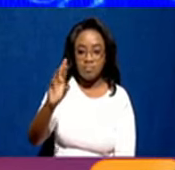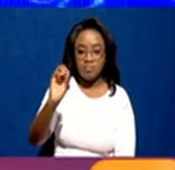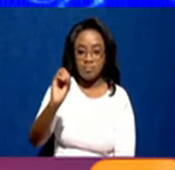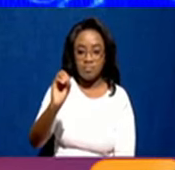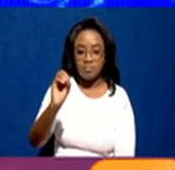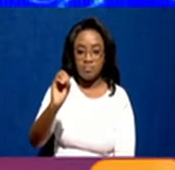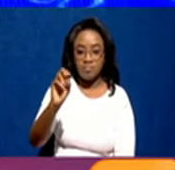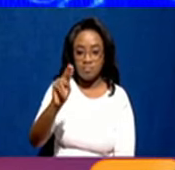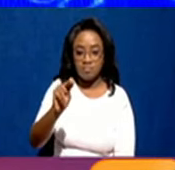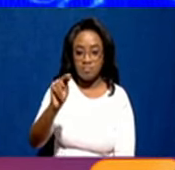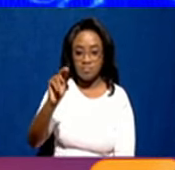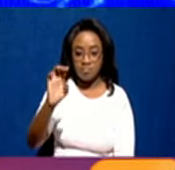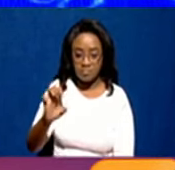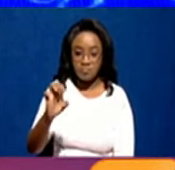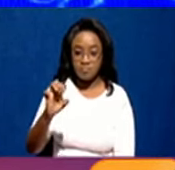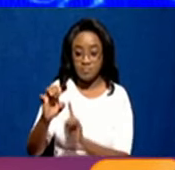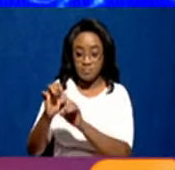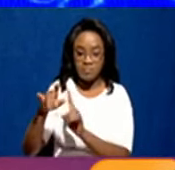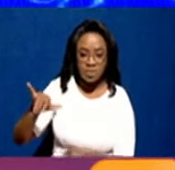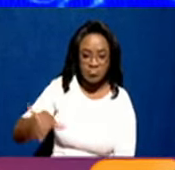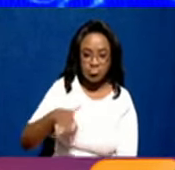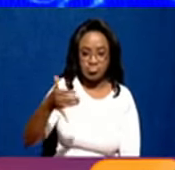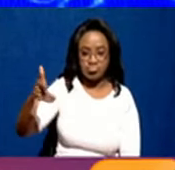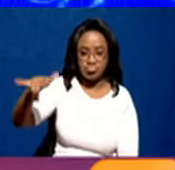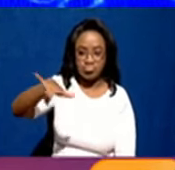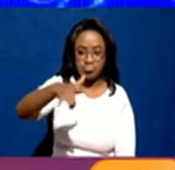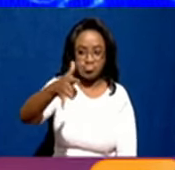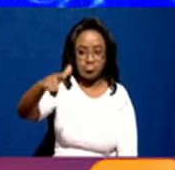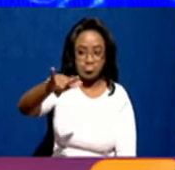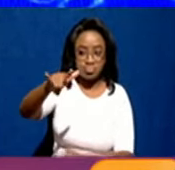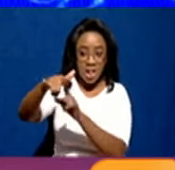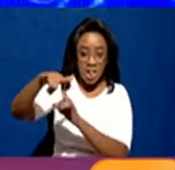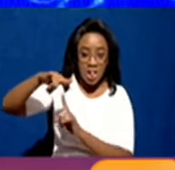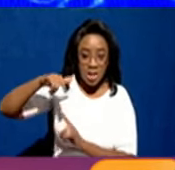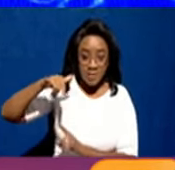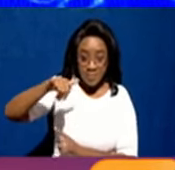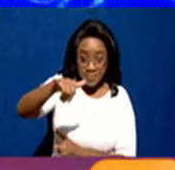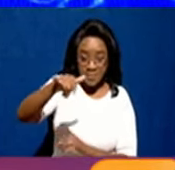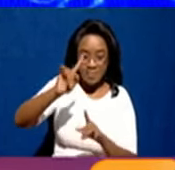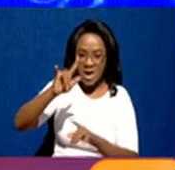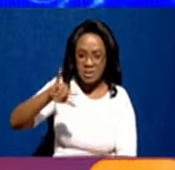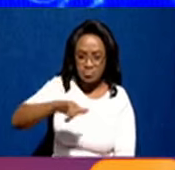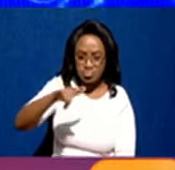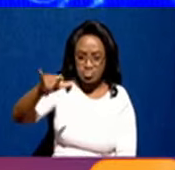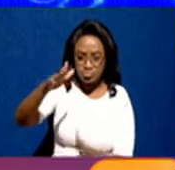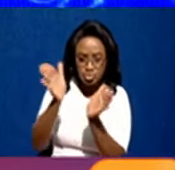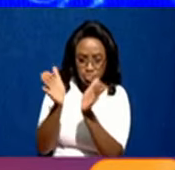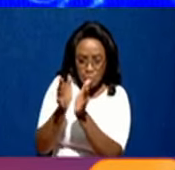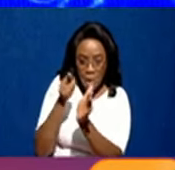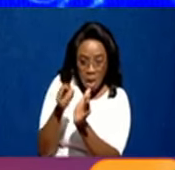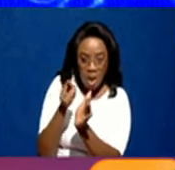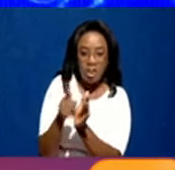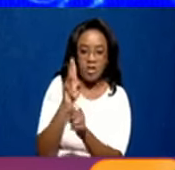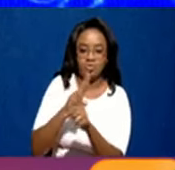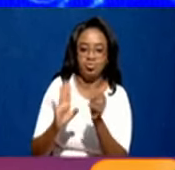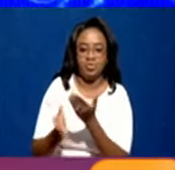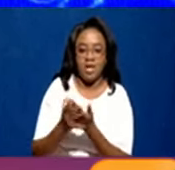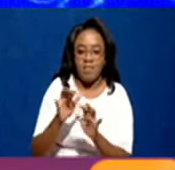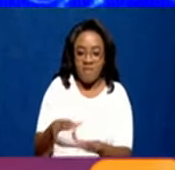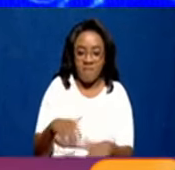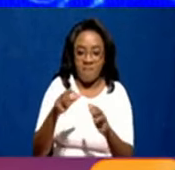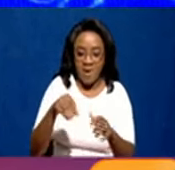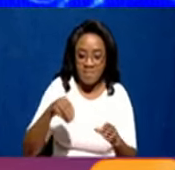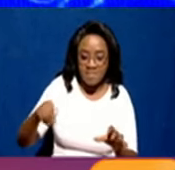tonight, tea growers in Nyamira County are increasingly embracing the use of drones for commercial purposes